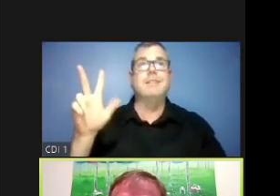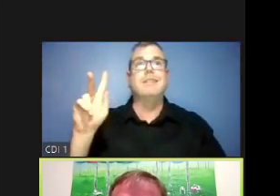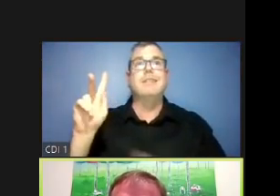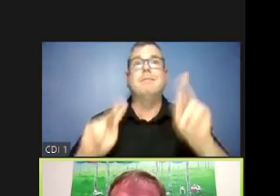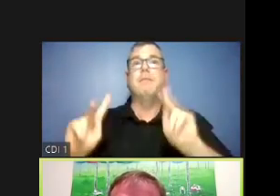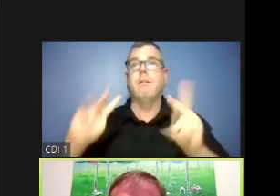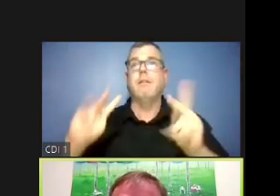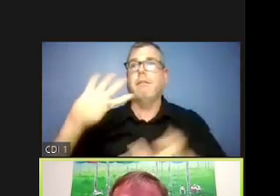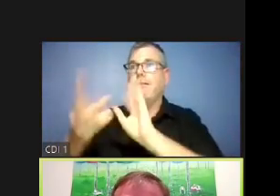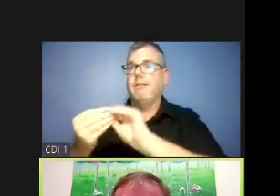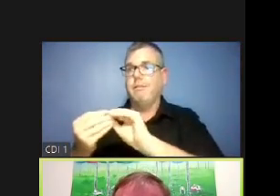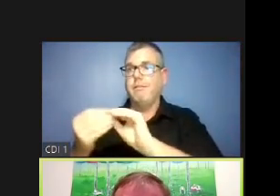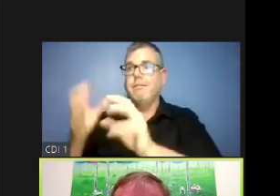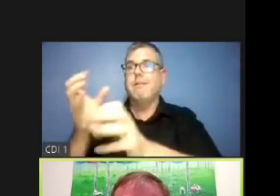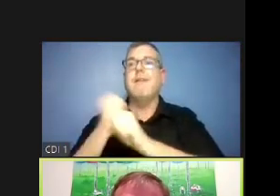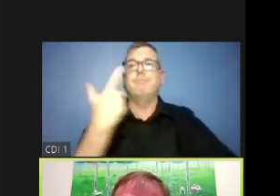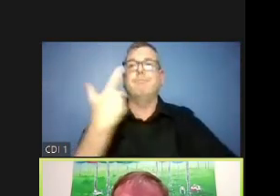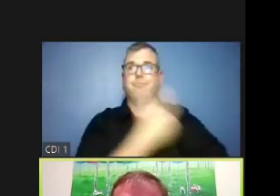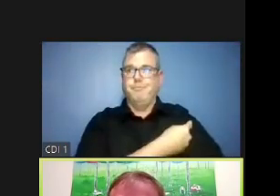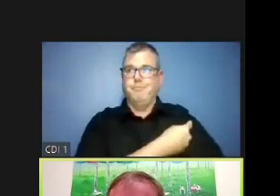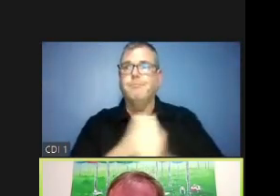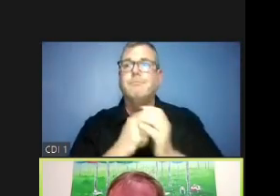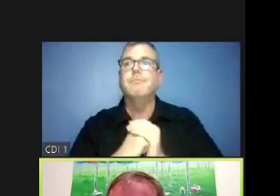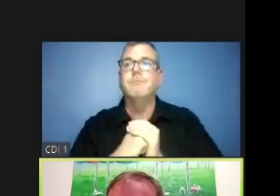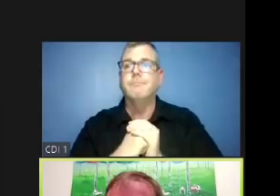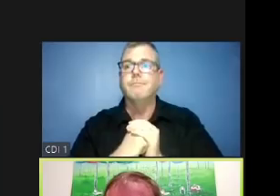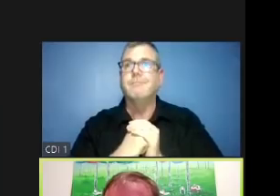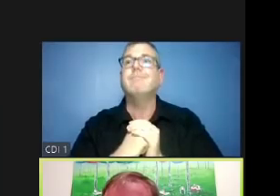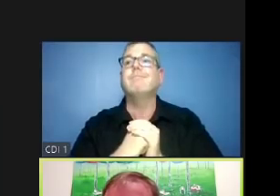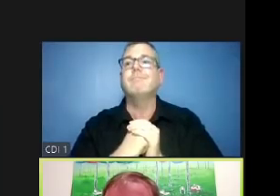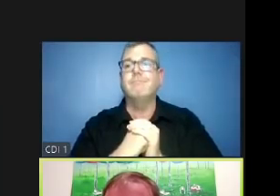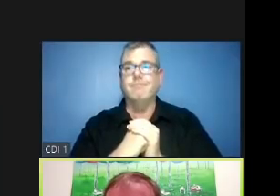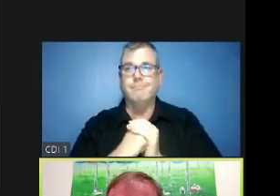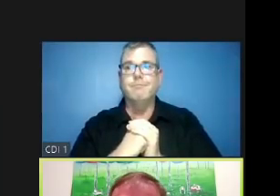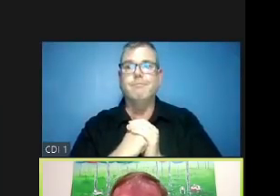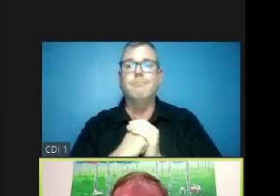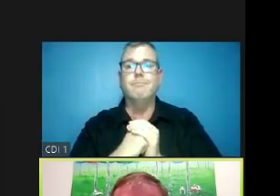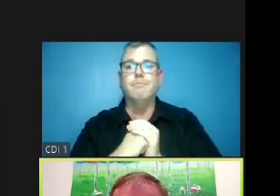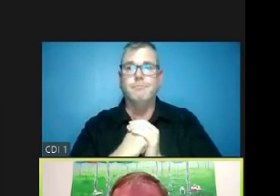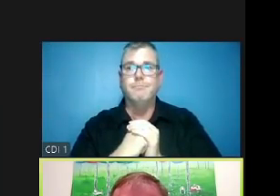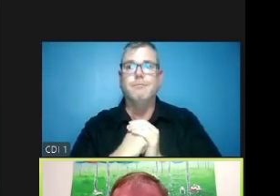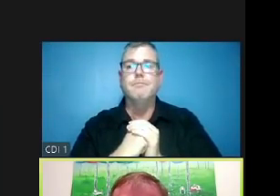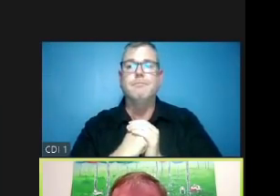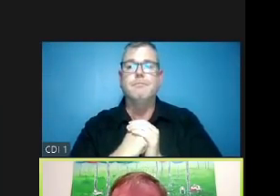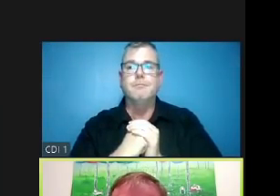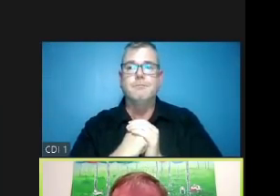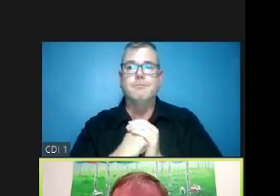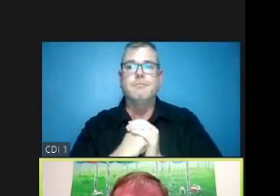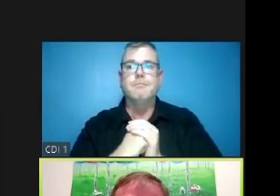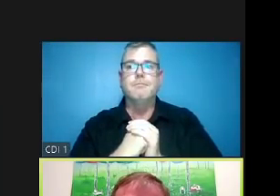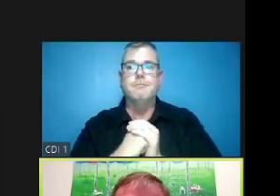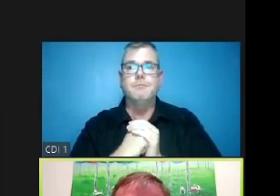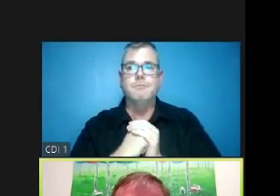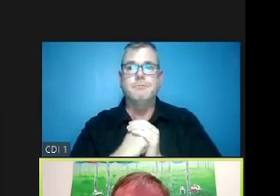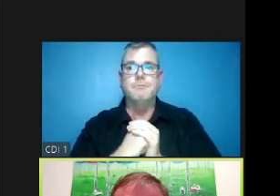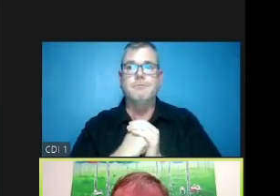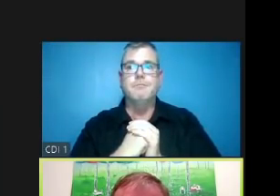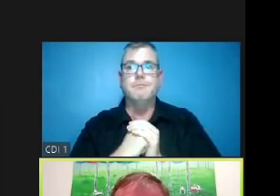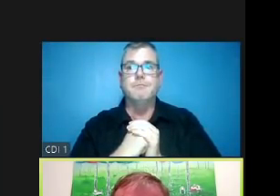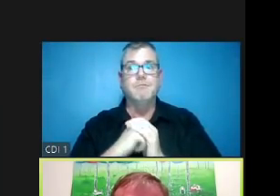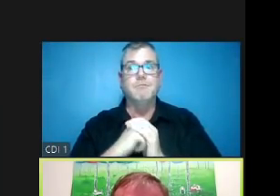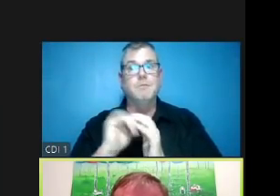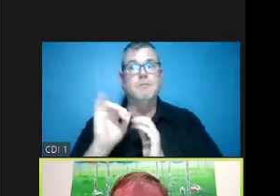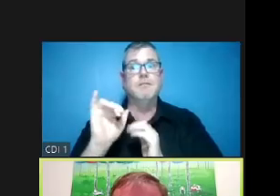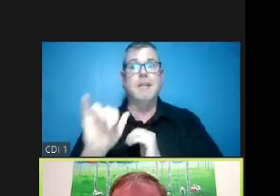residents who have been vaccinated, which is about 8% of our population, which is significantly higher than the state average in terms of